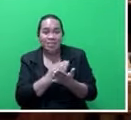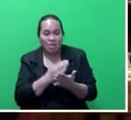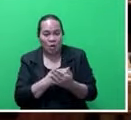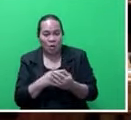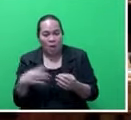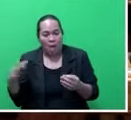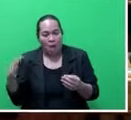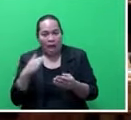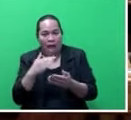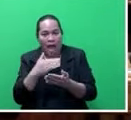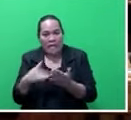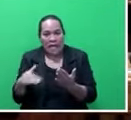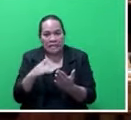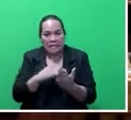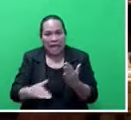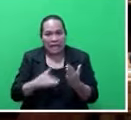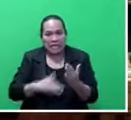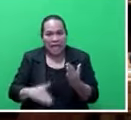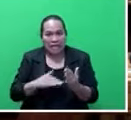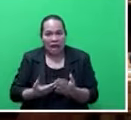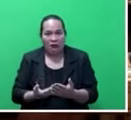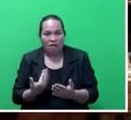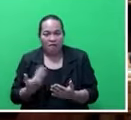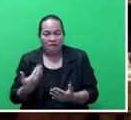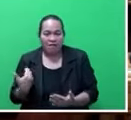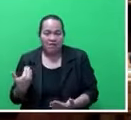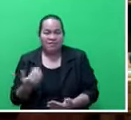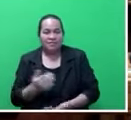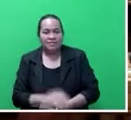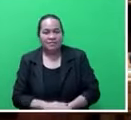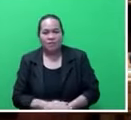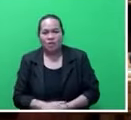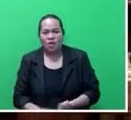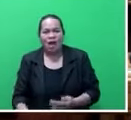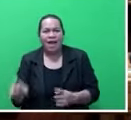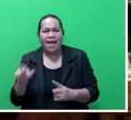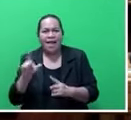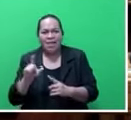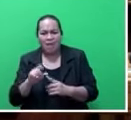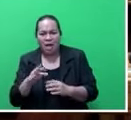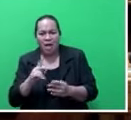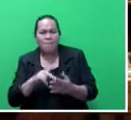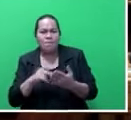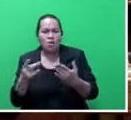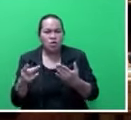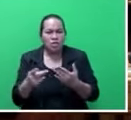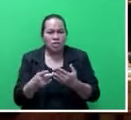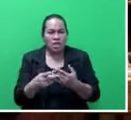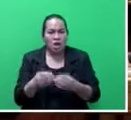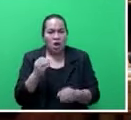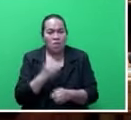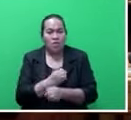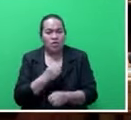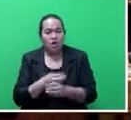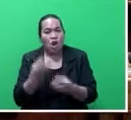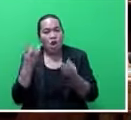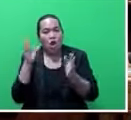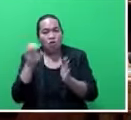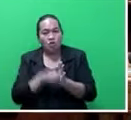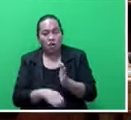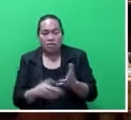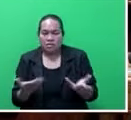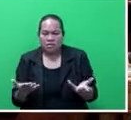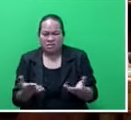off. Cut, capital, projects, and operational costs. So